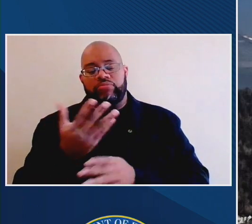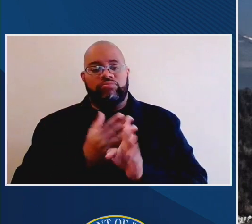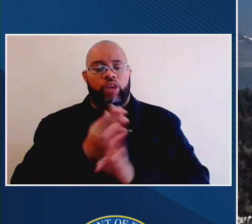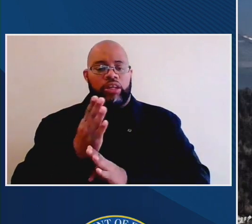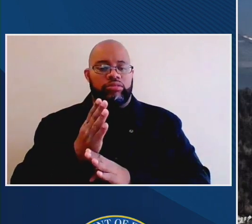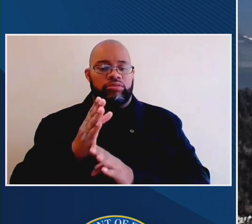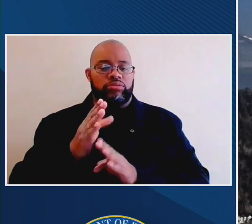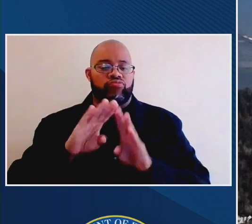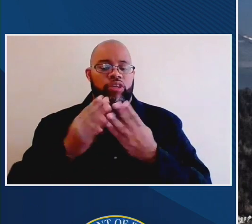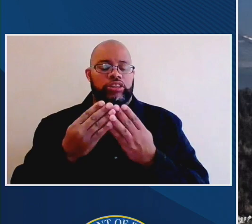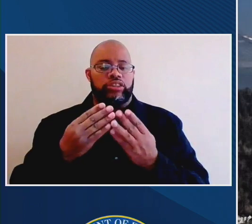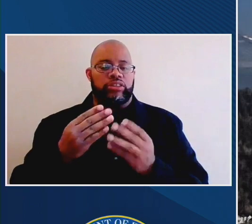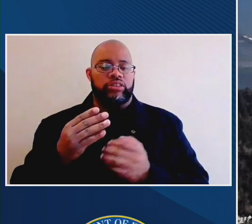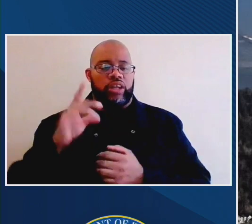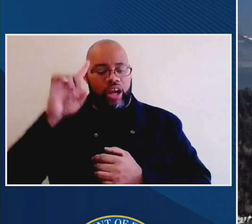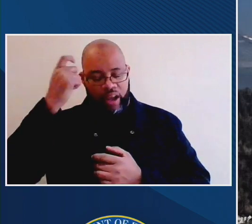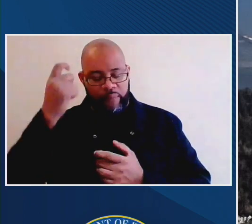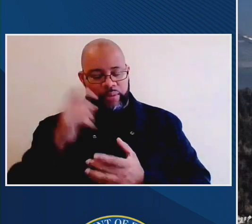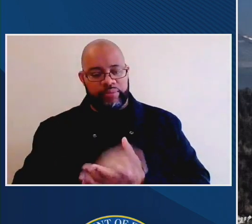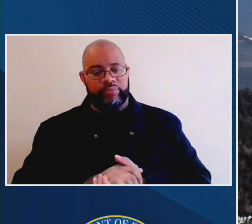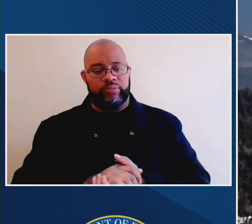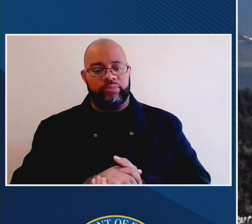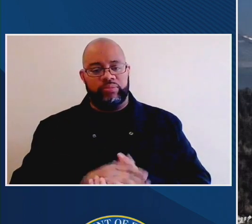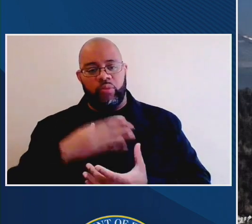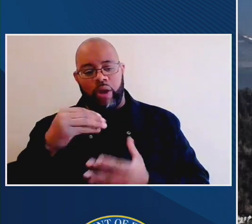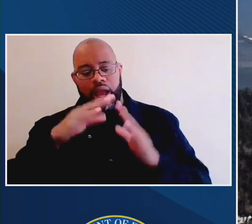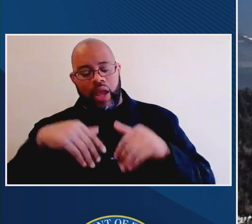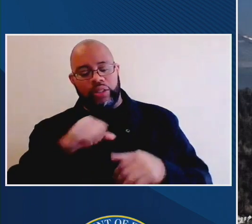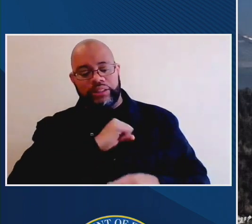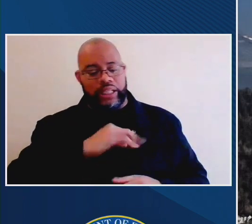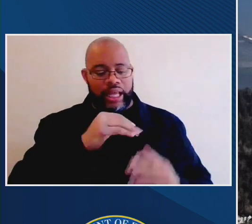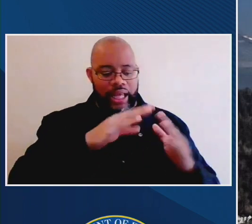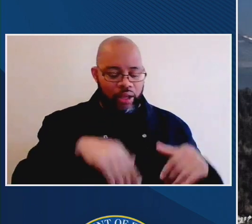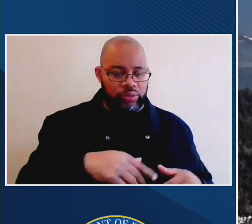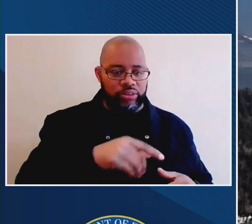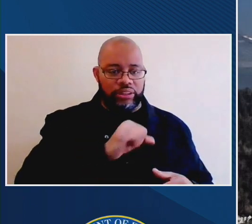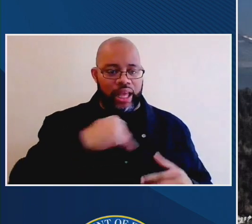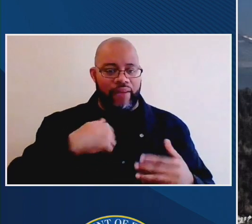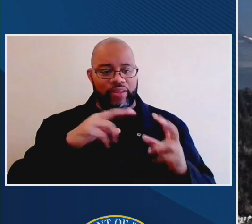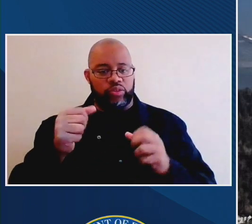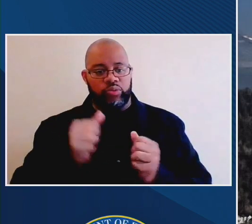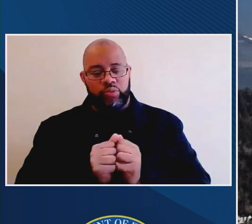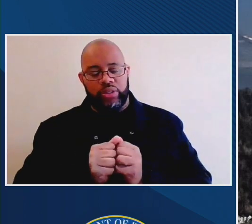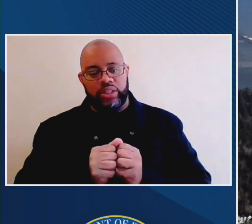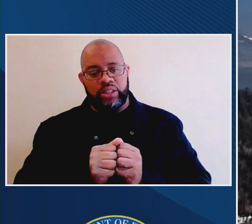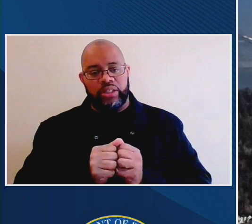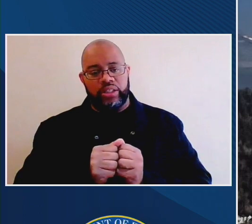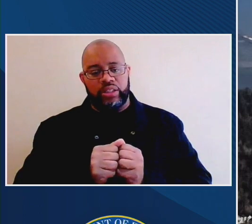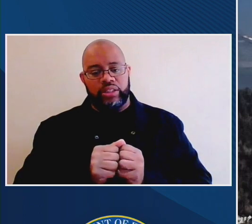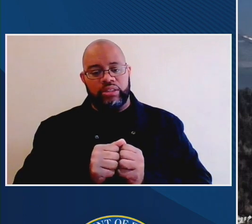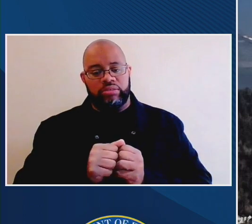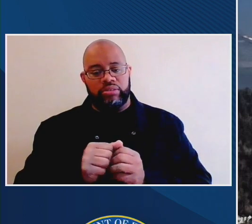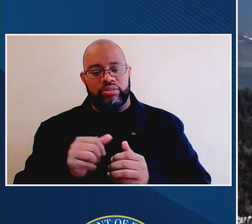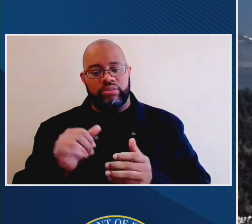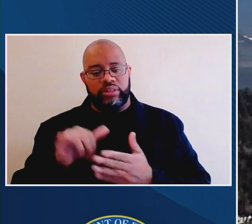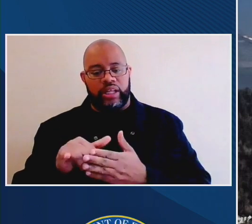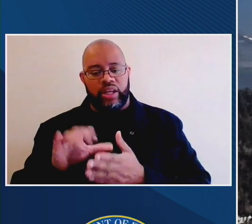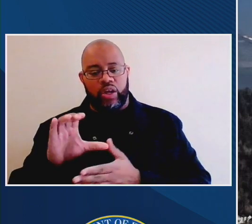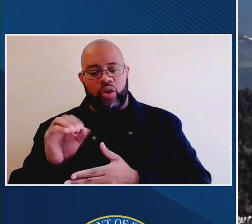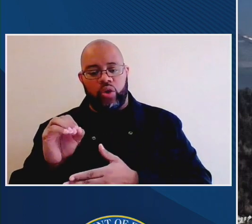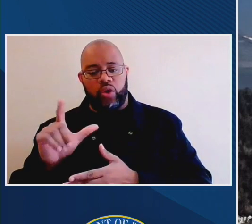it's very difficult to predict. What would it take, a senator or a congressman